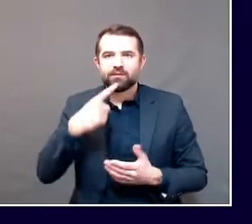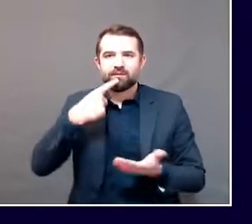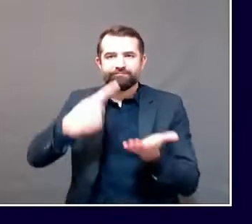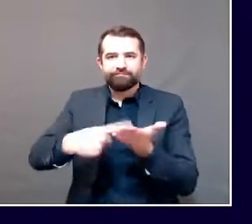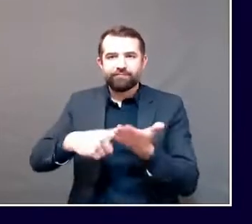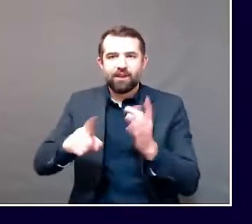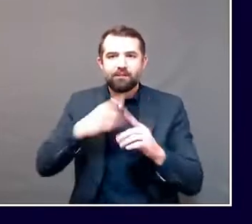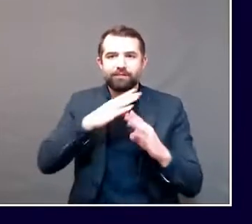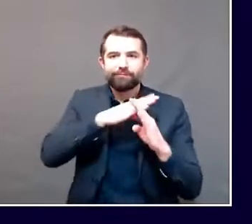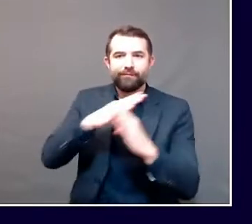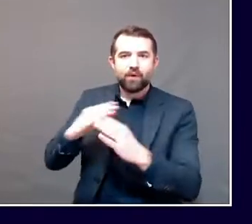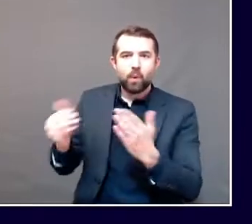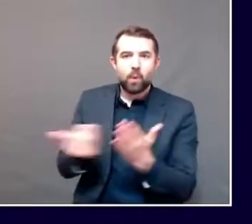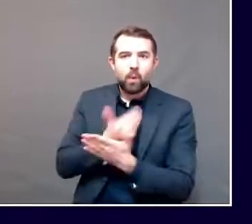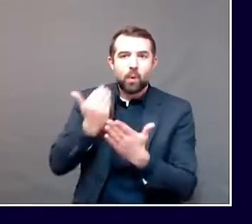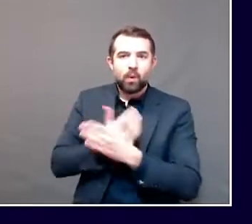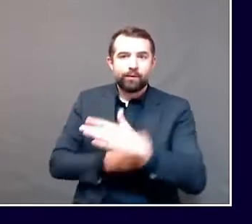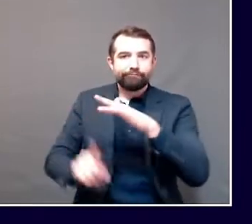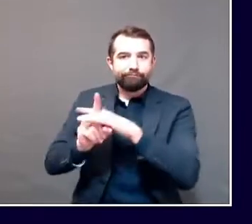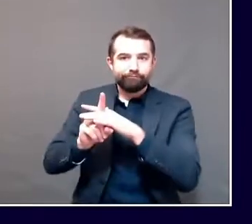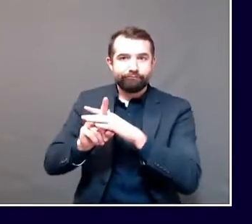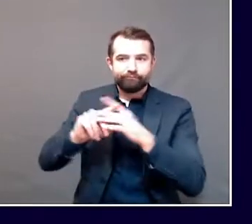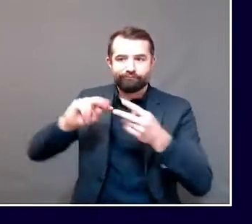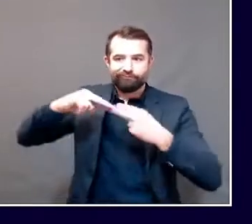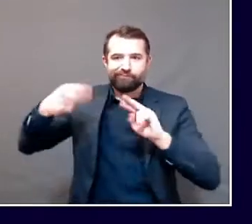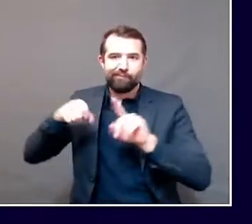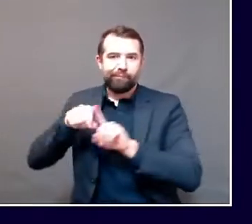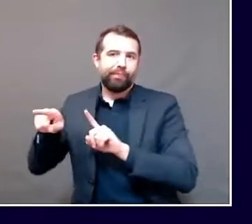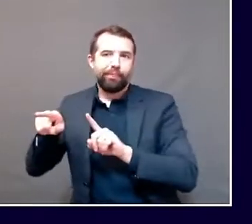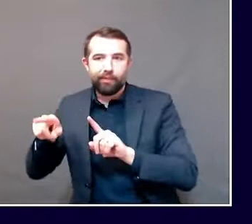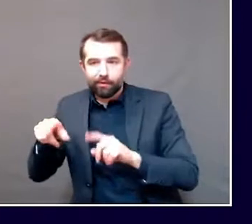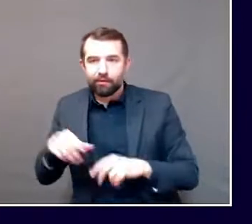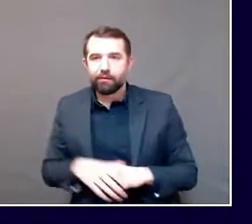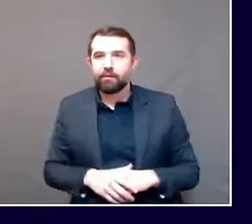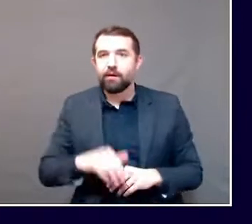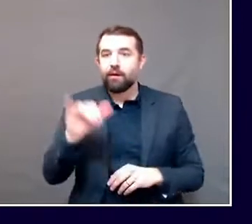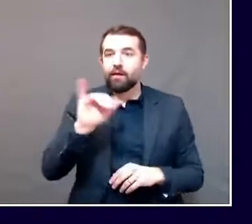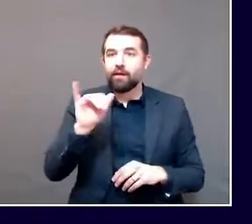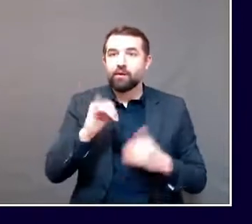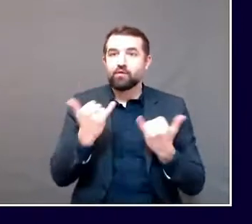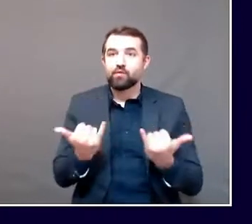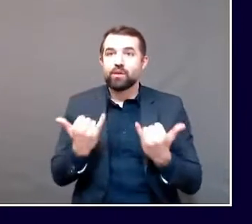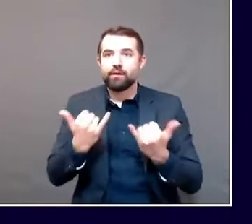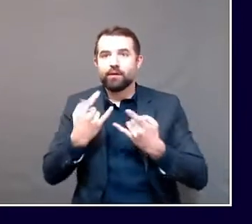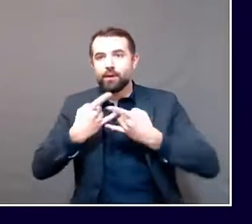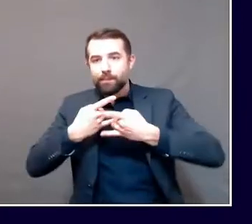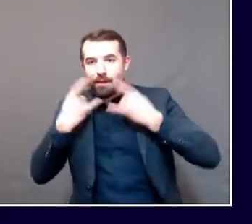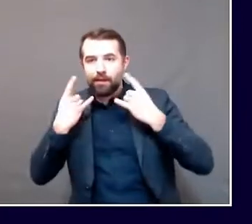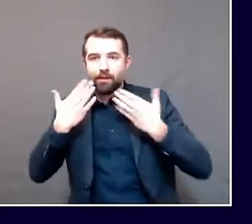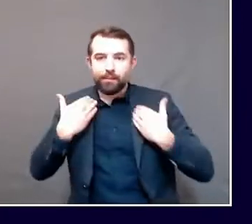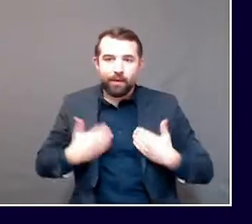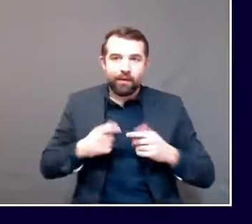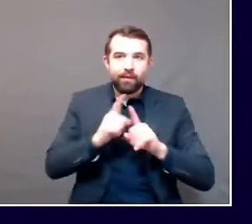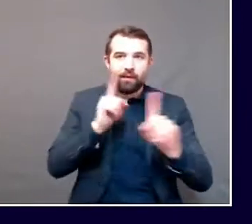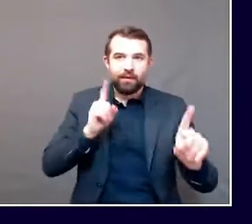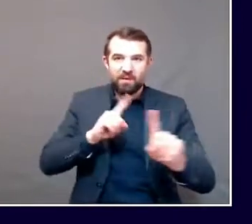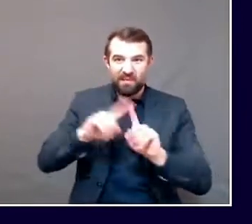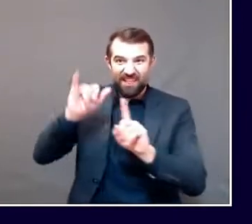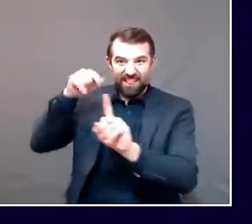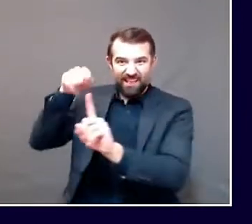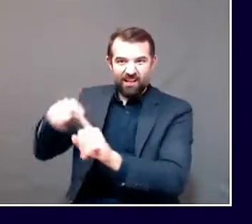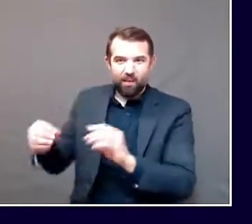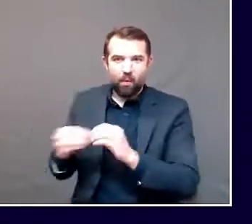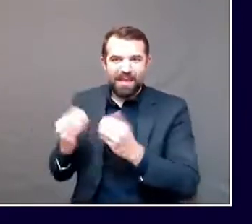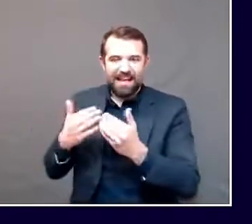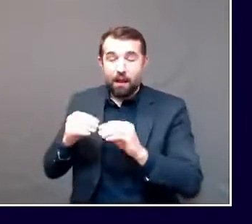variant strain, you said it's basically the same way as the strain we're seeing now, but the variant strain is more contagious. So how